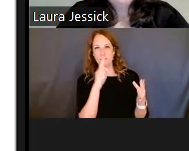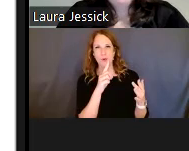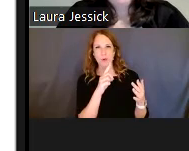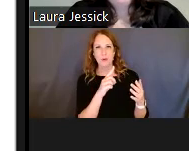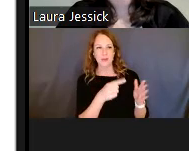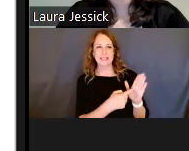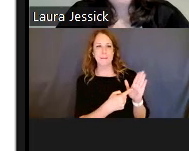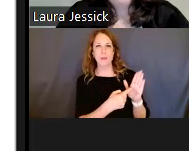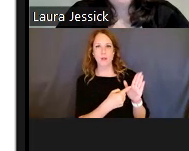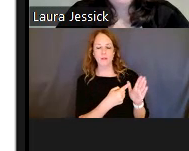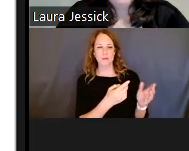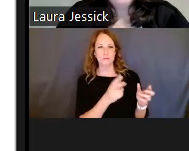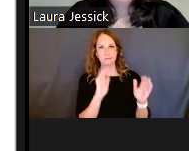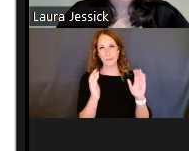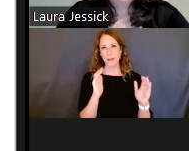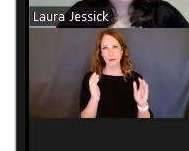sample.